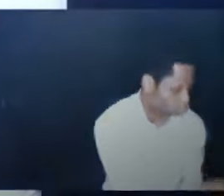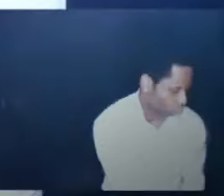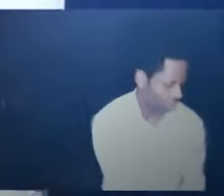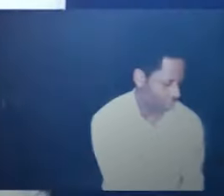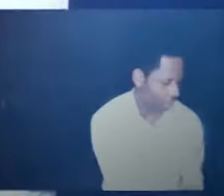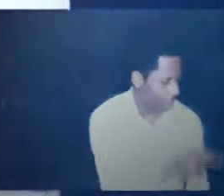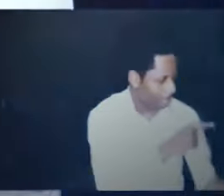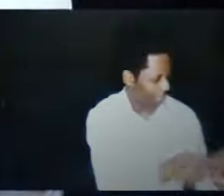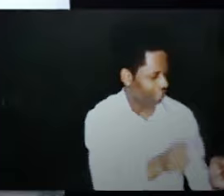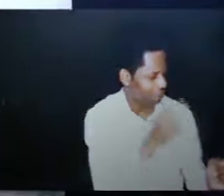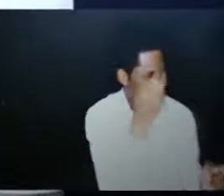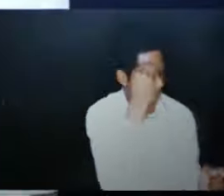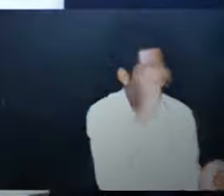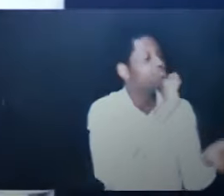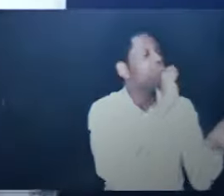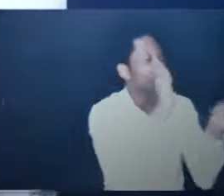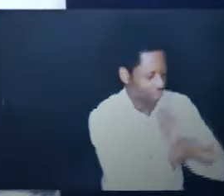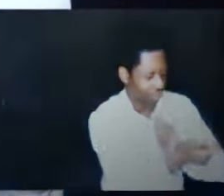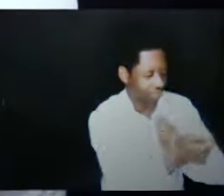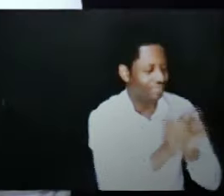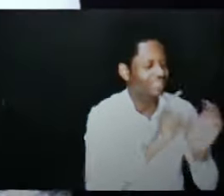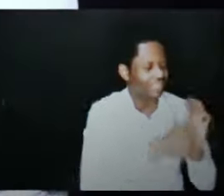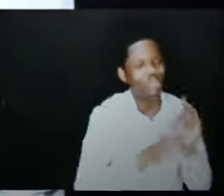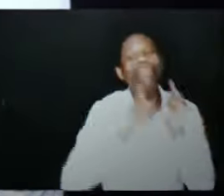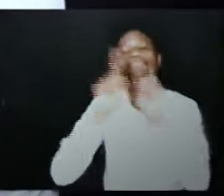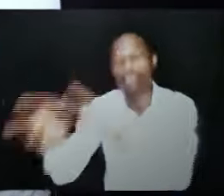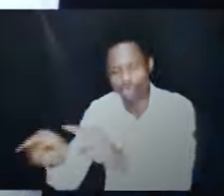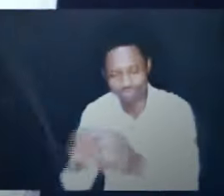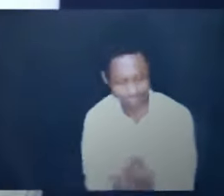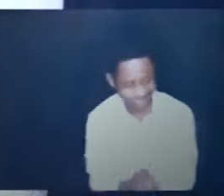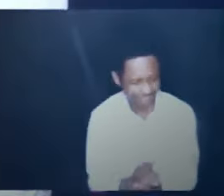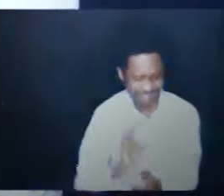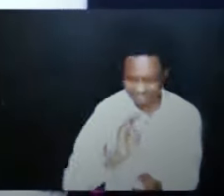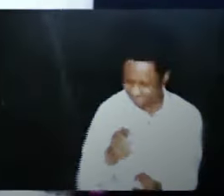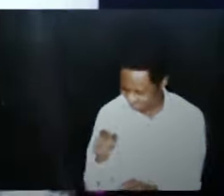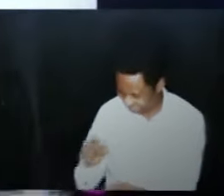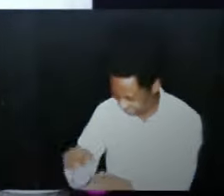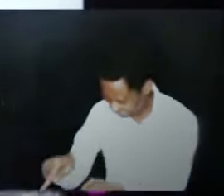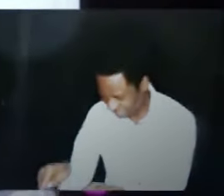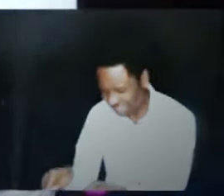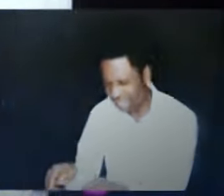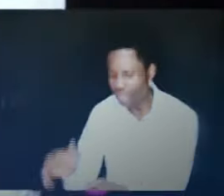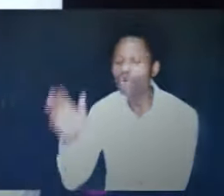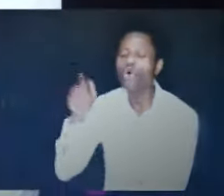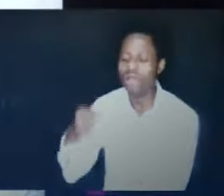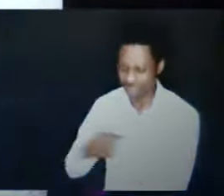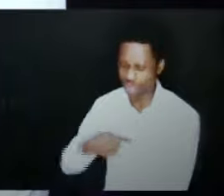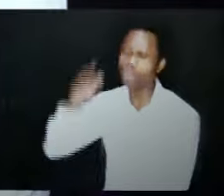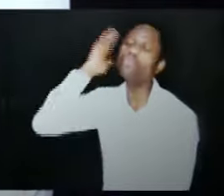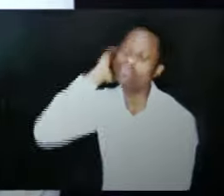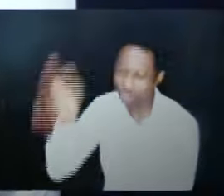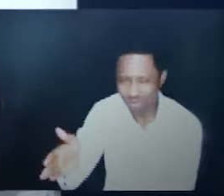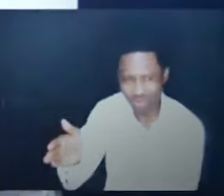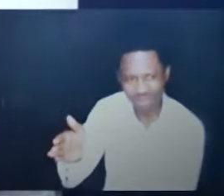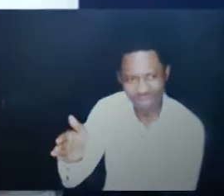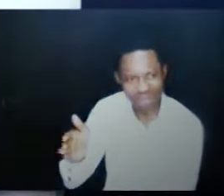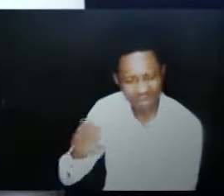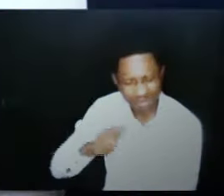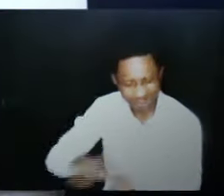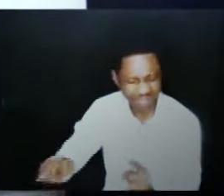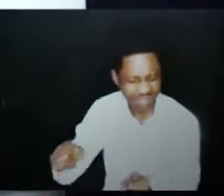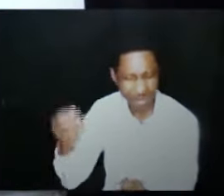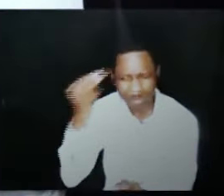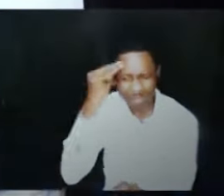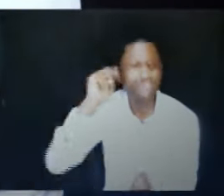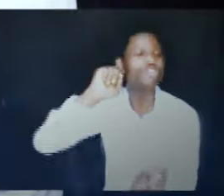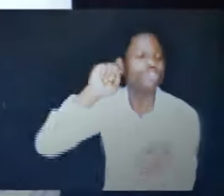And he changed his mind later. And he went. The second one said, I will. And he